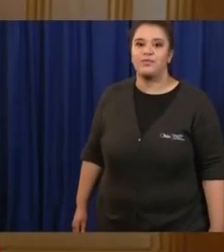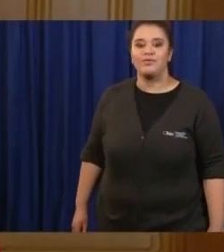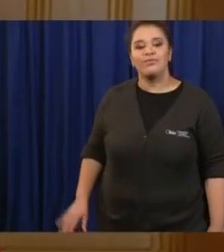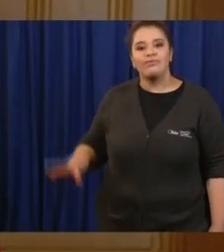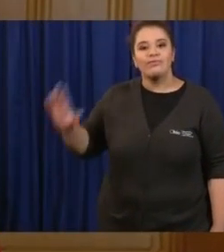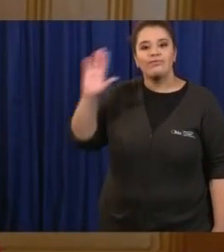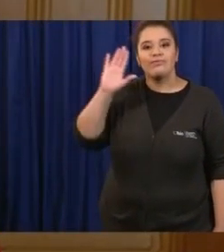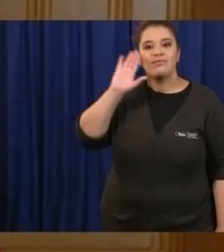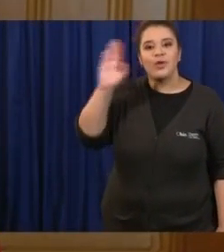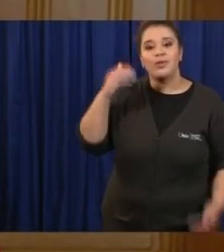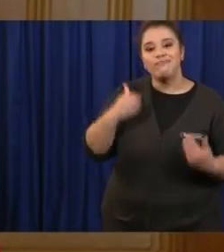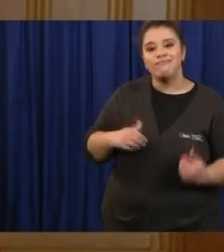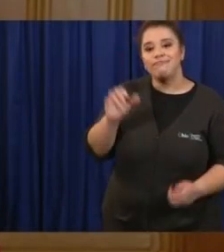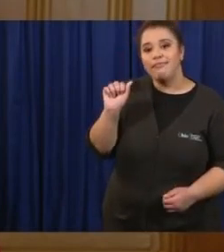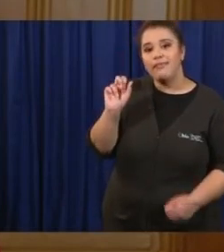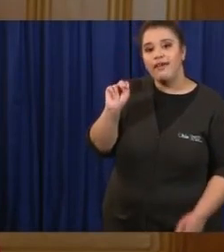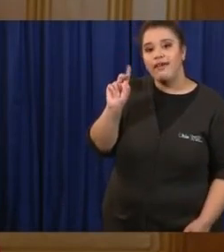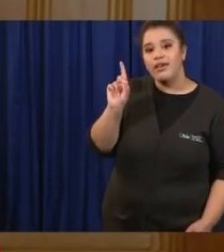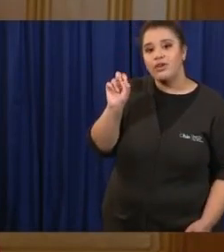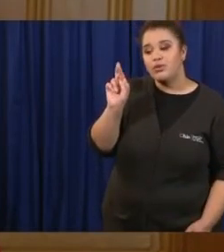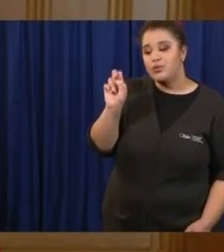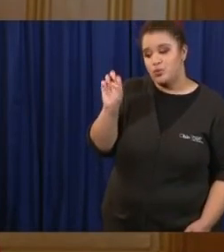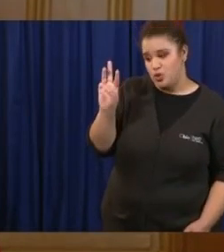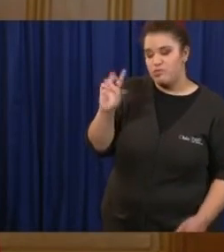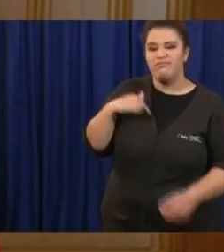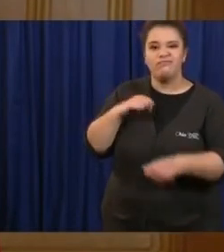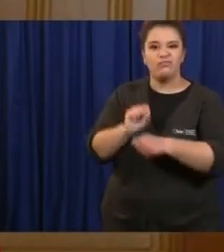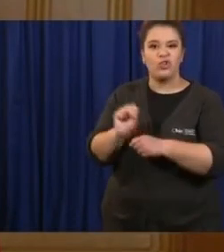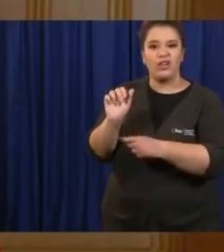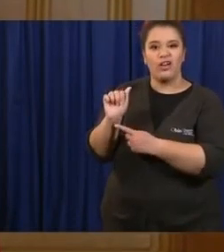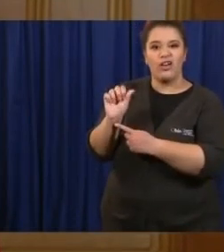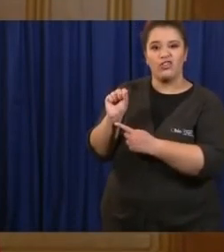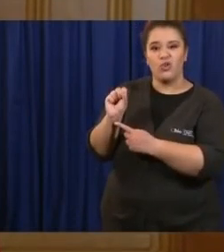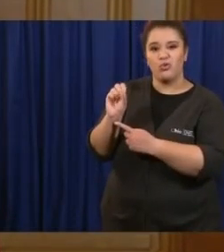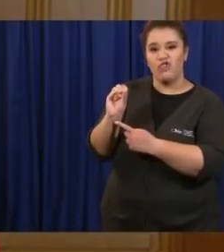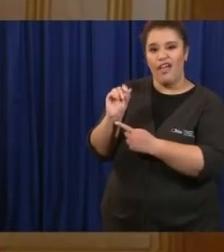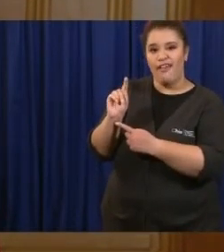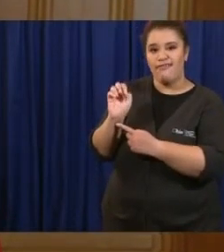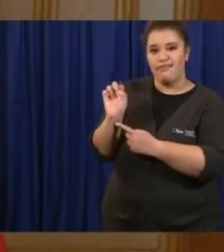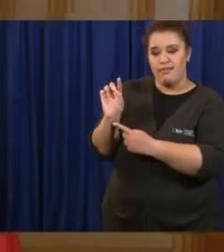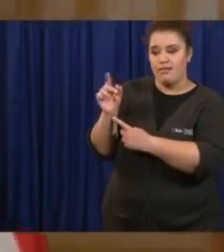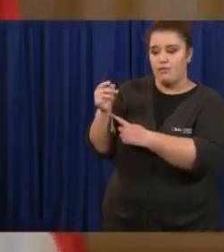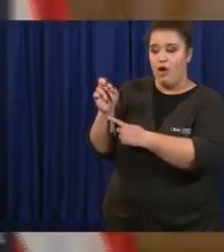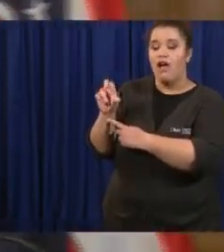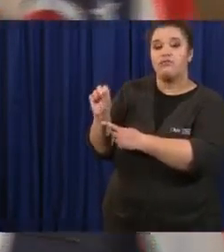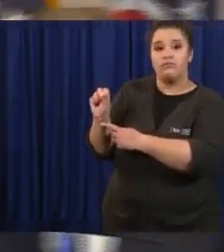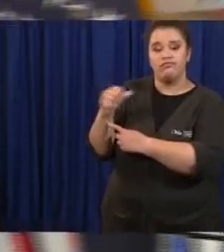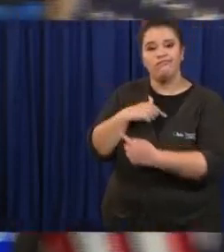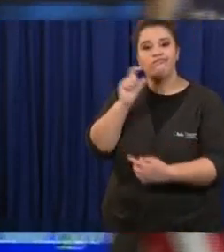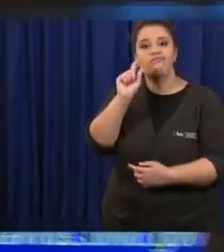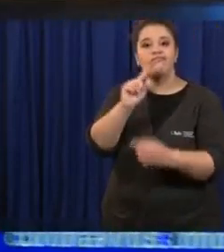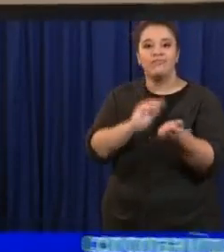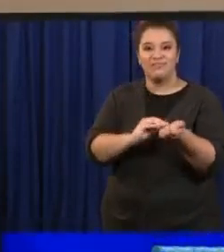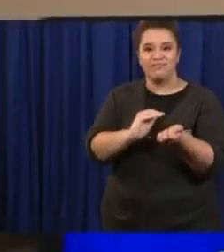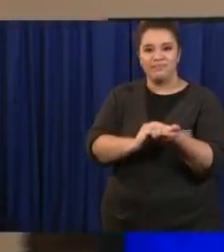Hi there, it's Andrew Welsh-Huggins with the Associated Press, and this is a question for Dr. Acton.